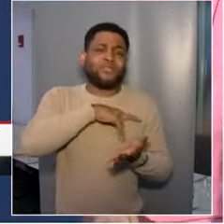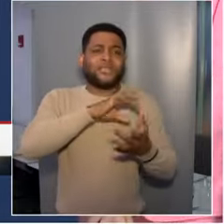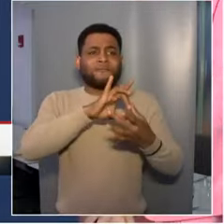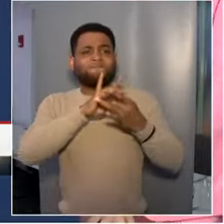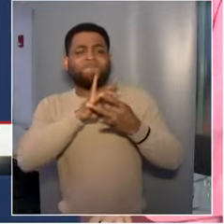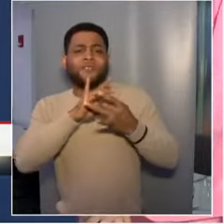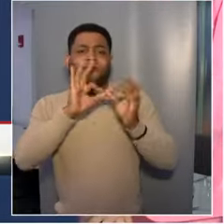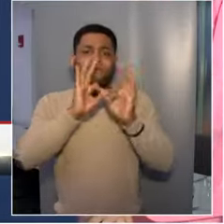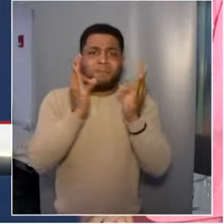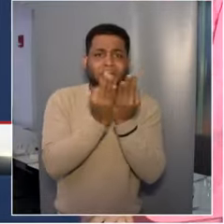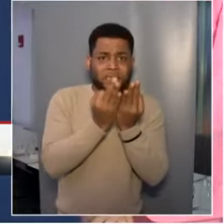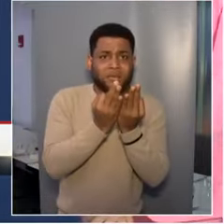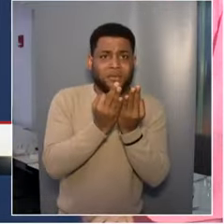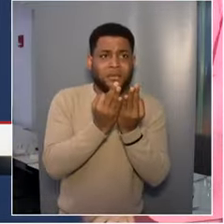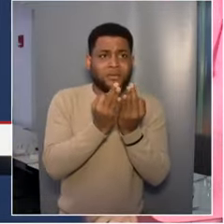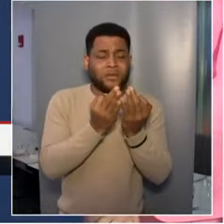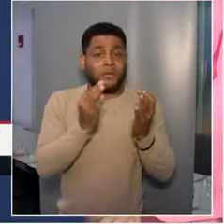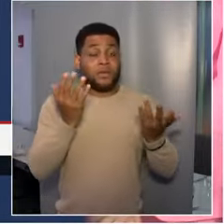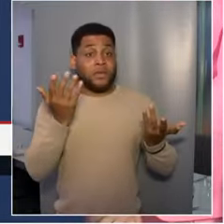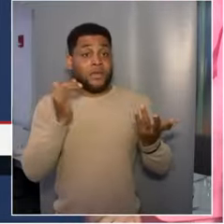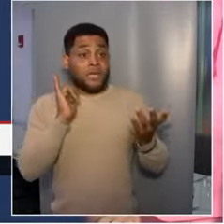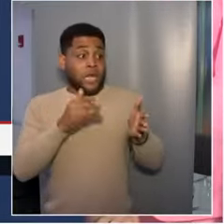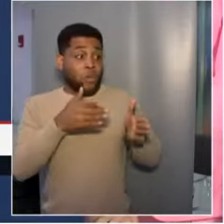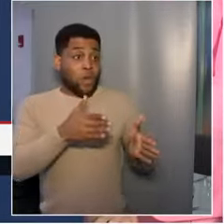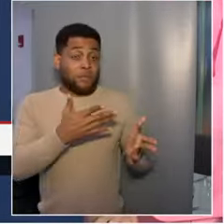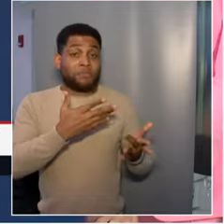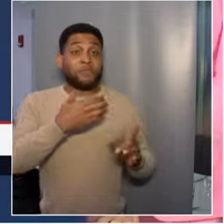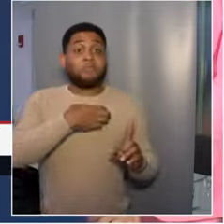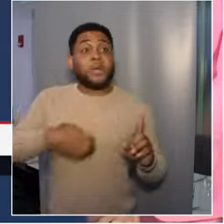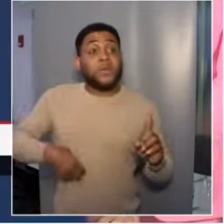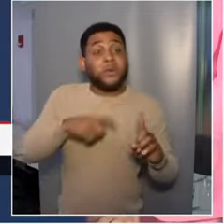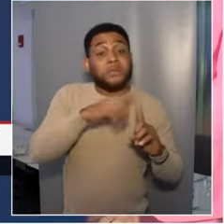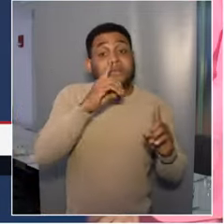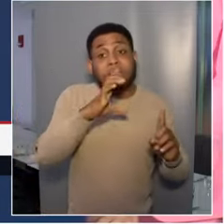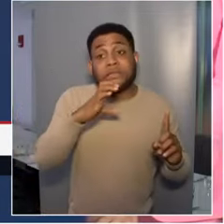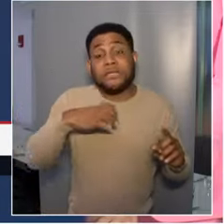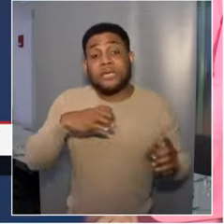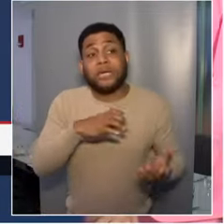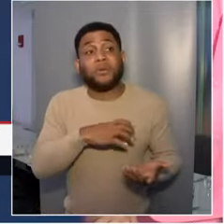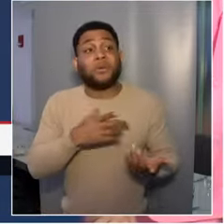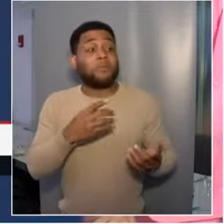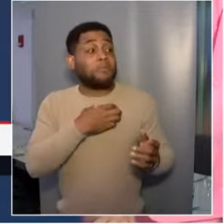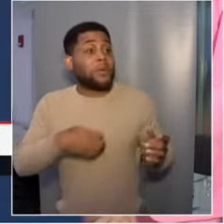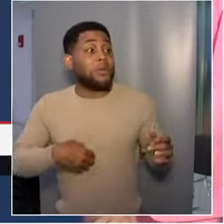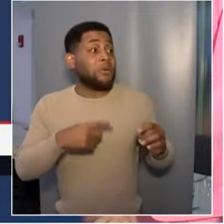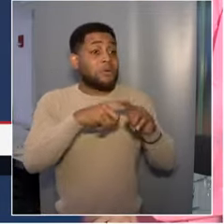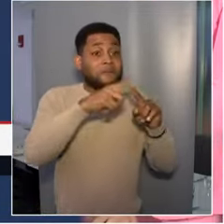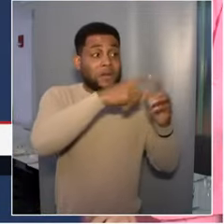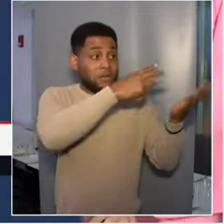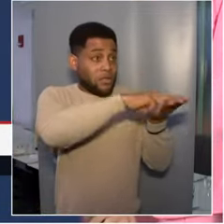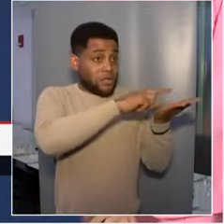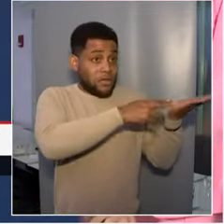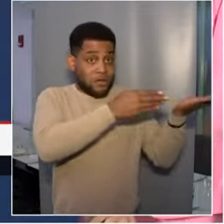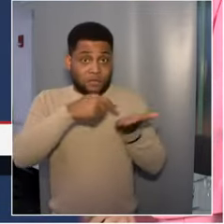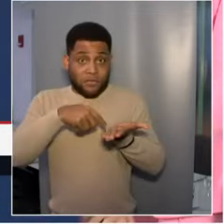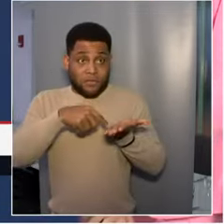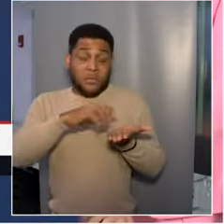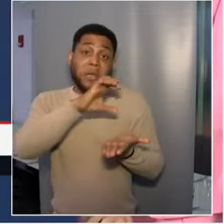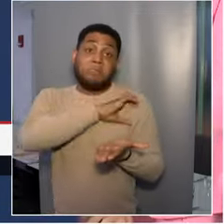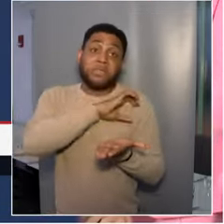what Phil, that's what the council gave me. The mayor was sending over the police chief to see me all the